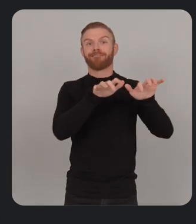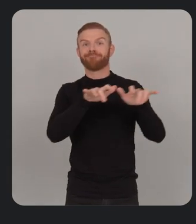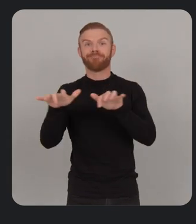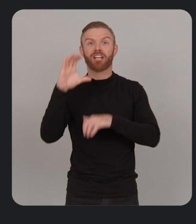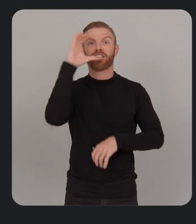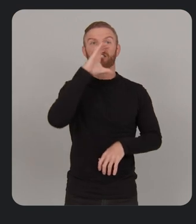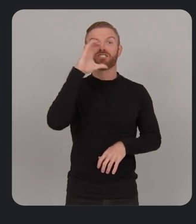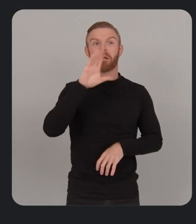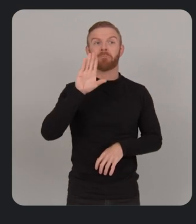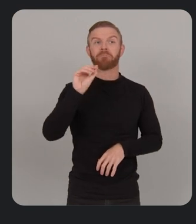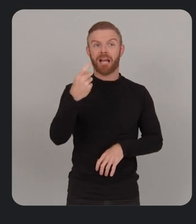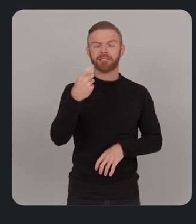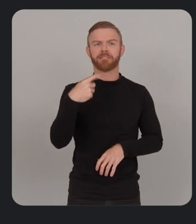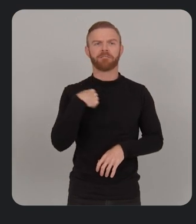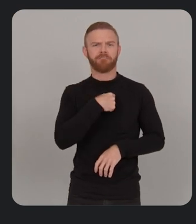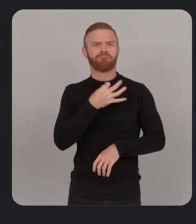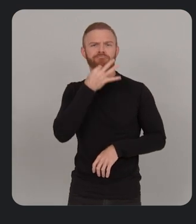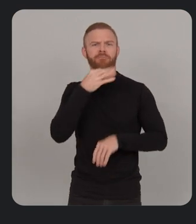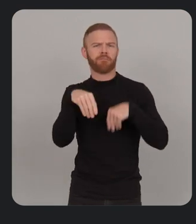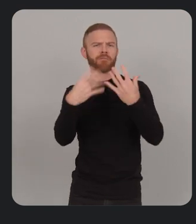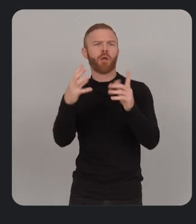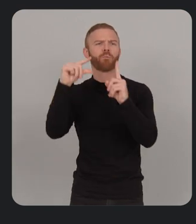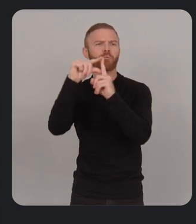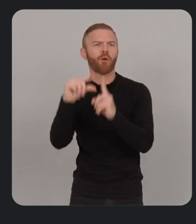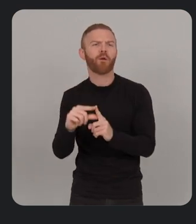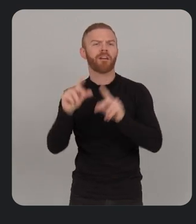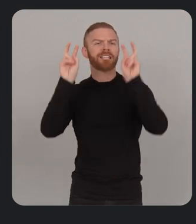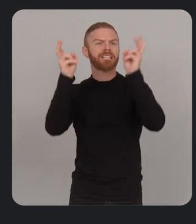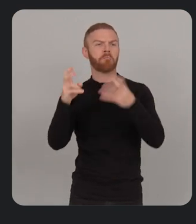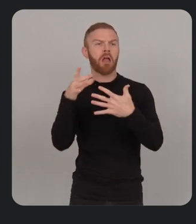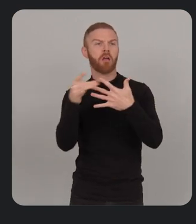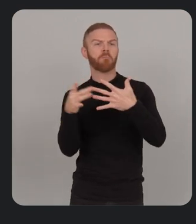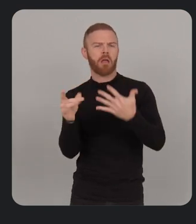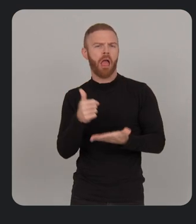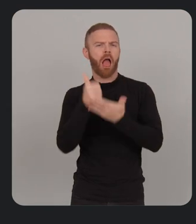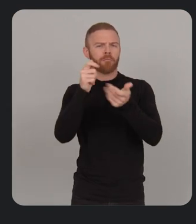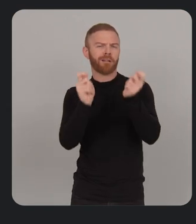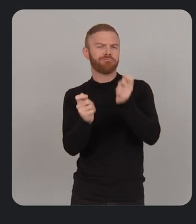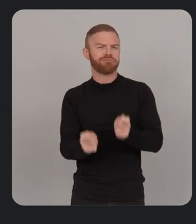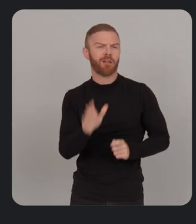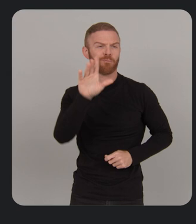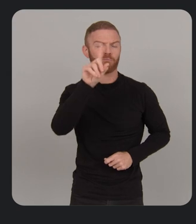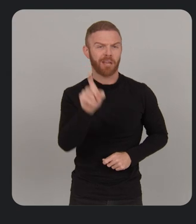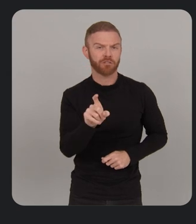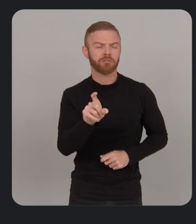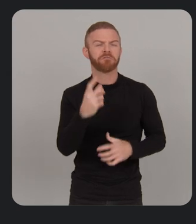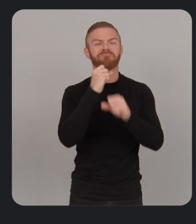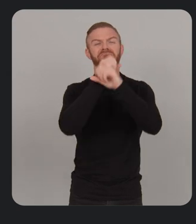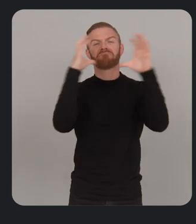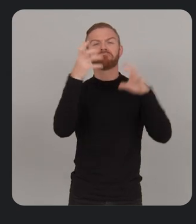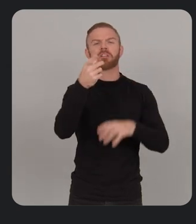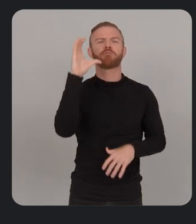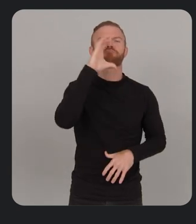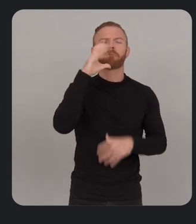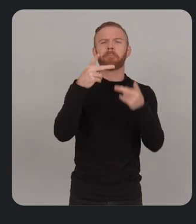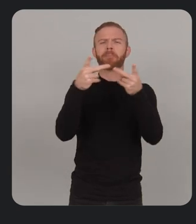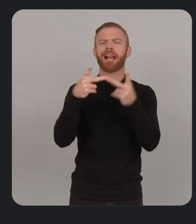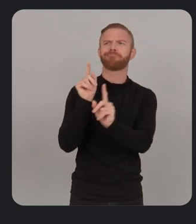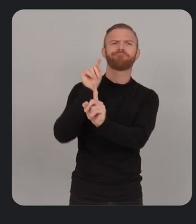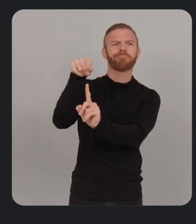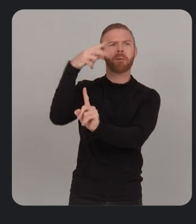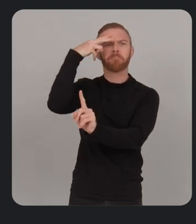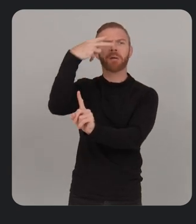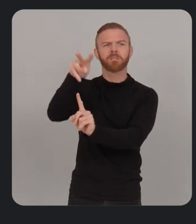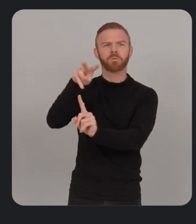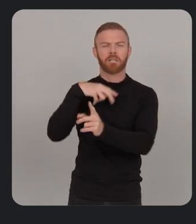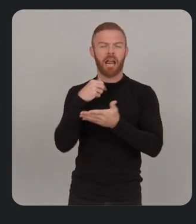in the search box, we can provide keyword or topic options to help you craft your question. Say you're looking for a destination in Mexico, we'll